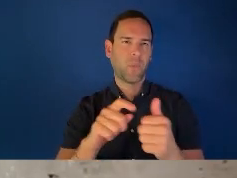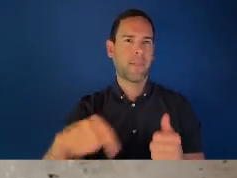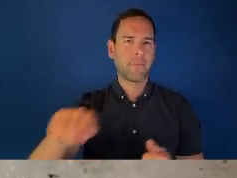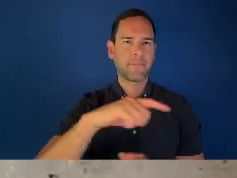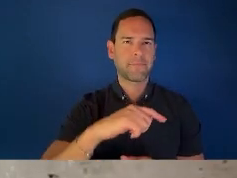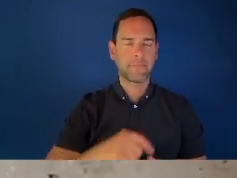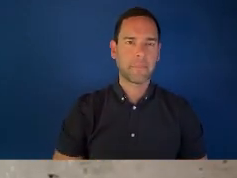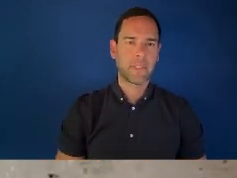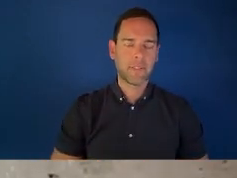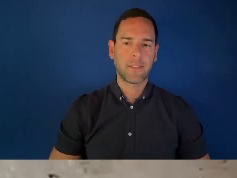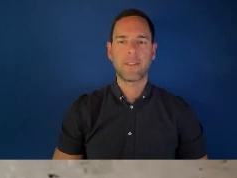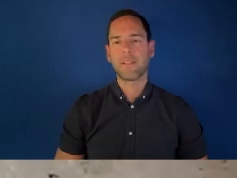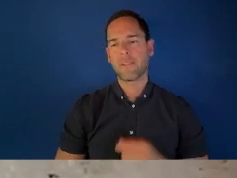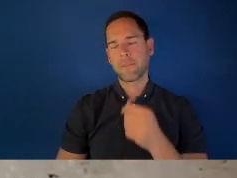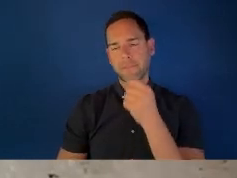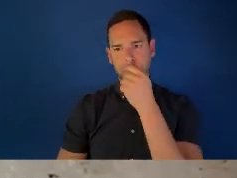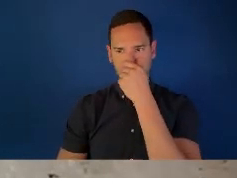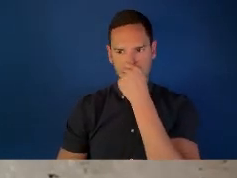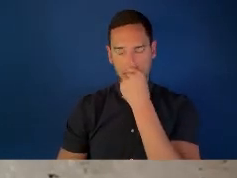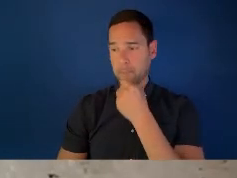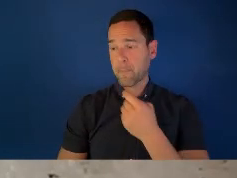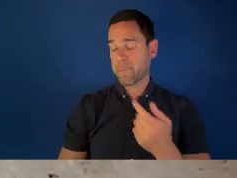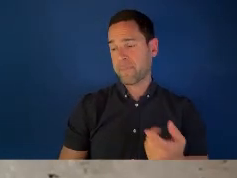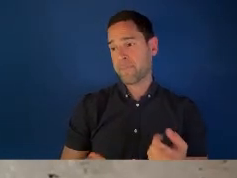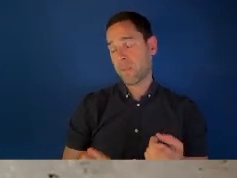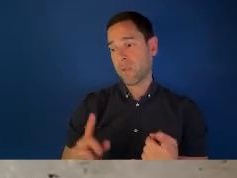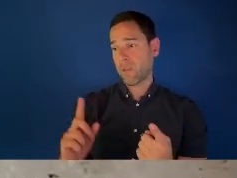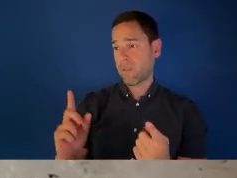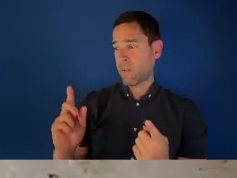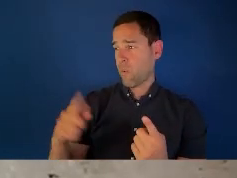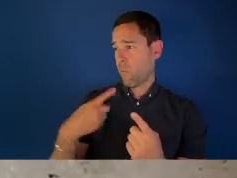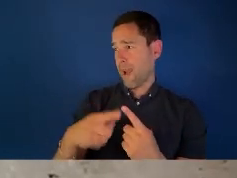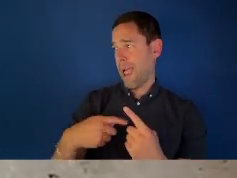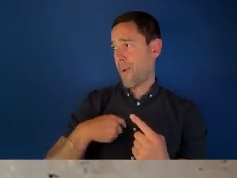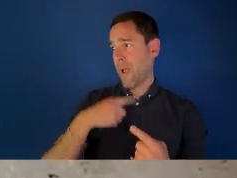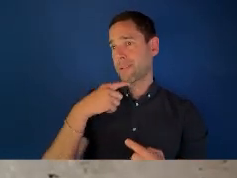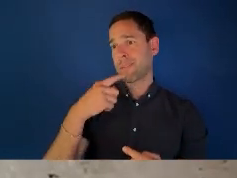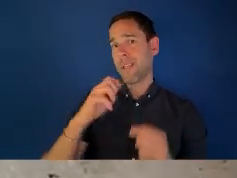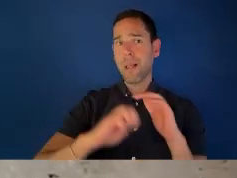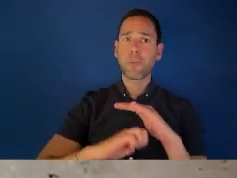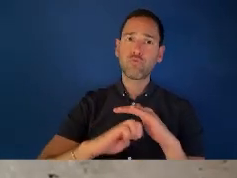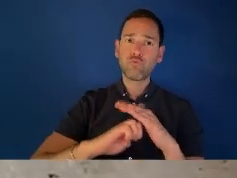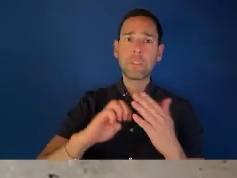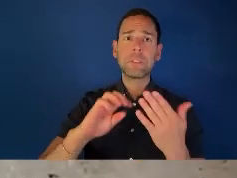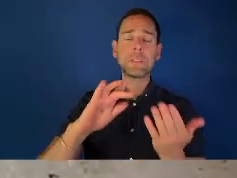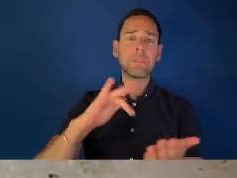And I didn't connect well with other people, and I didn't really have very many friends.